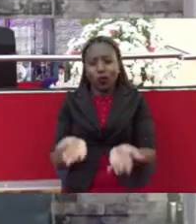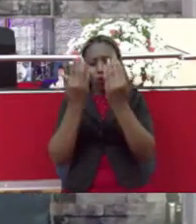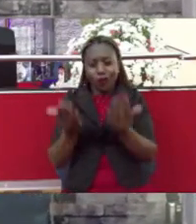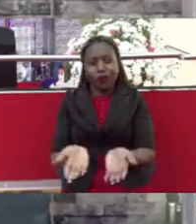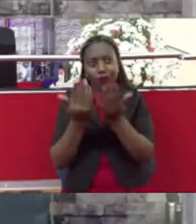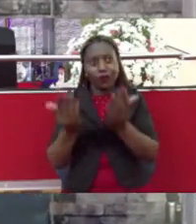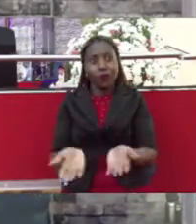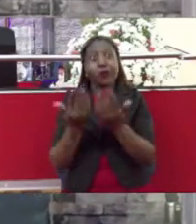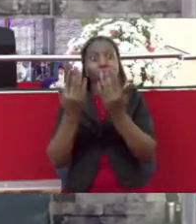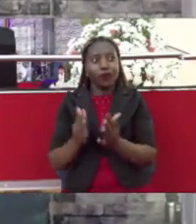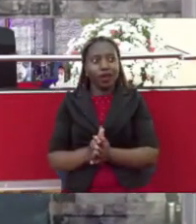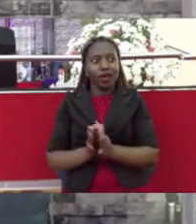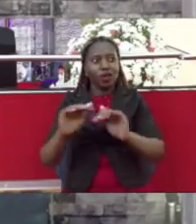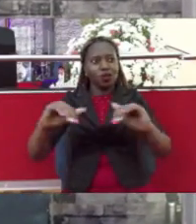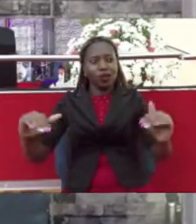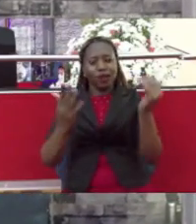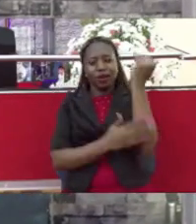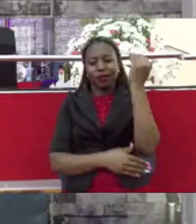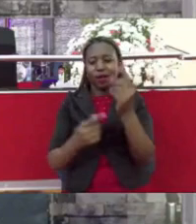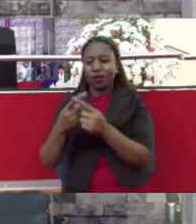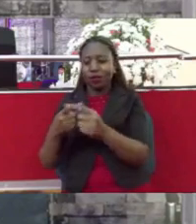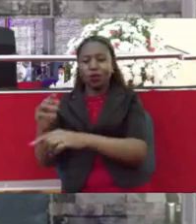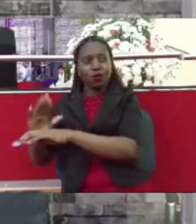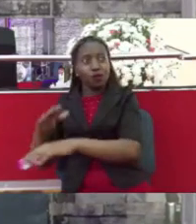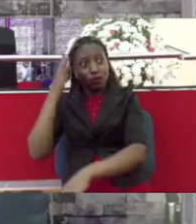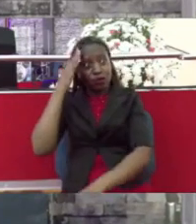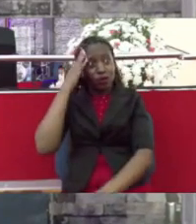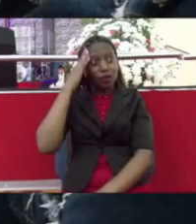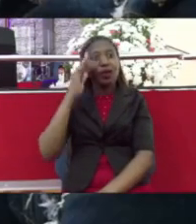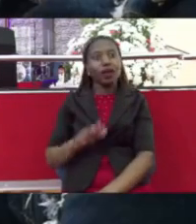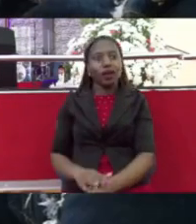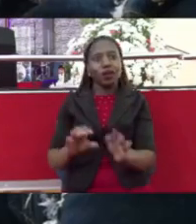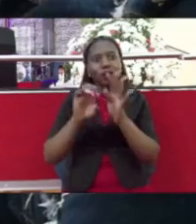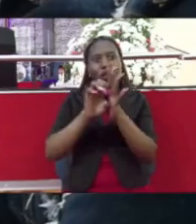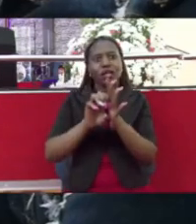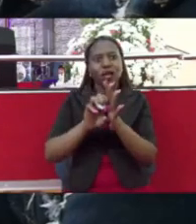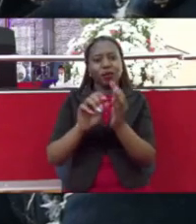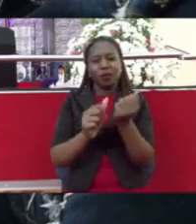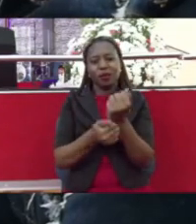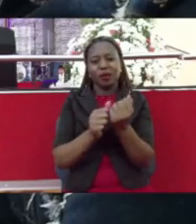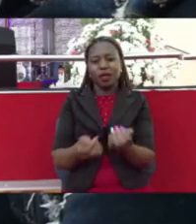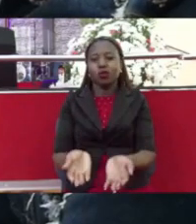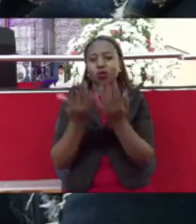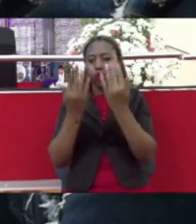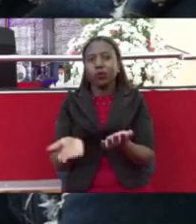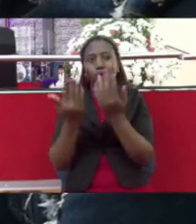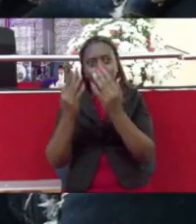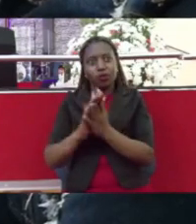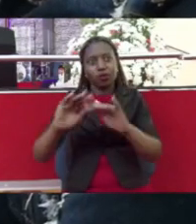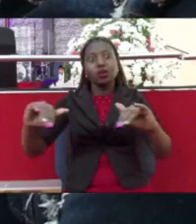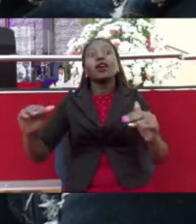year, tulipoanza mwaka, I remember Pastor Kibera reminding us for us to visualize about threshing of